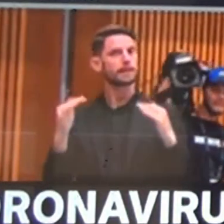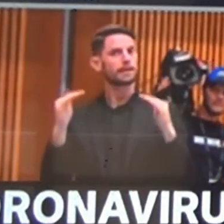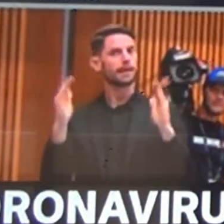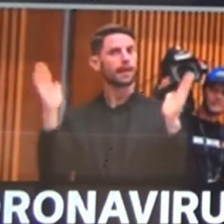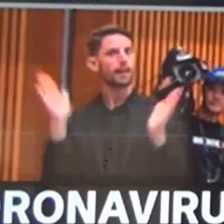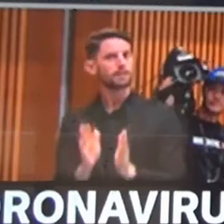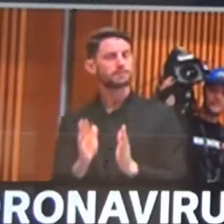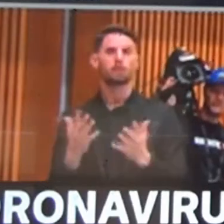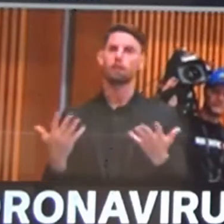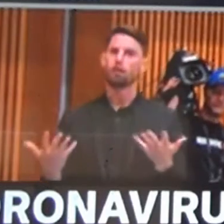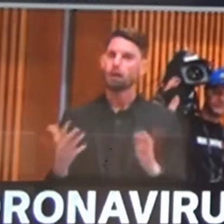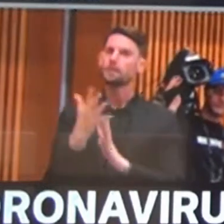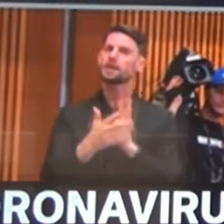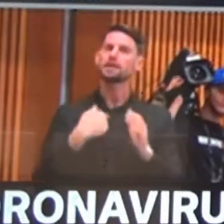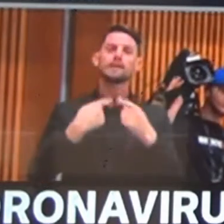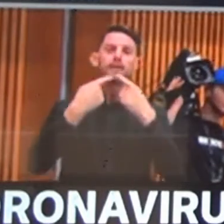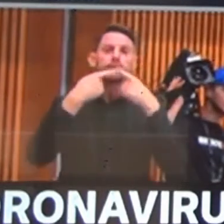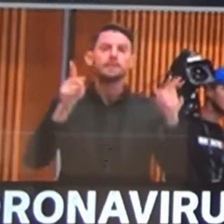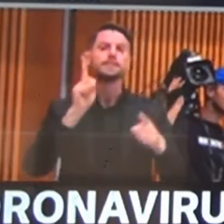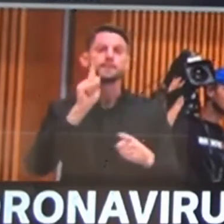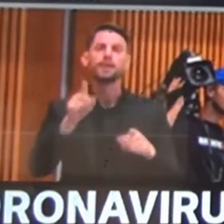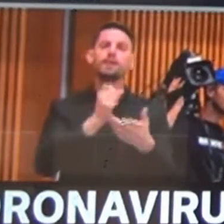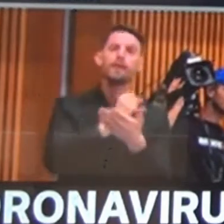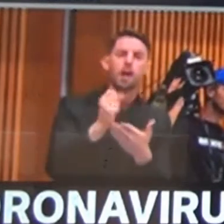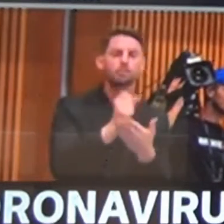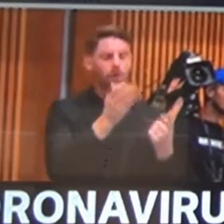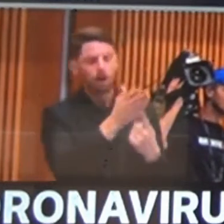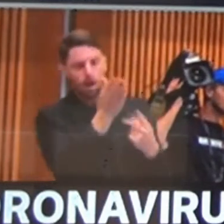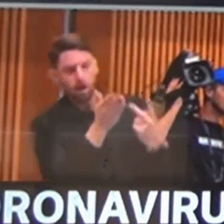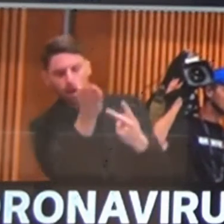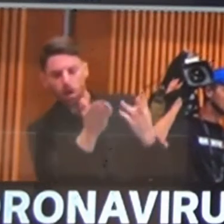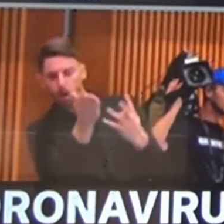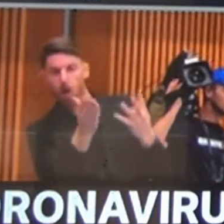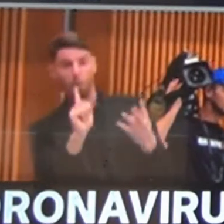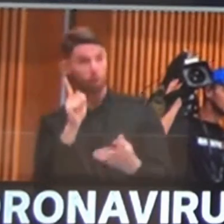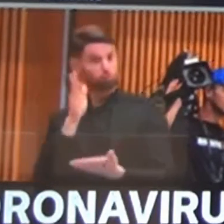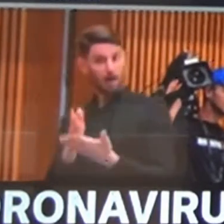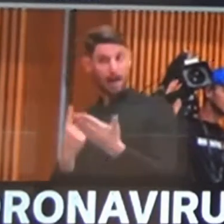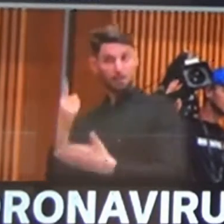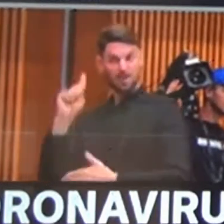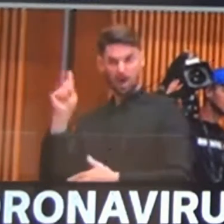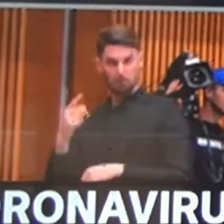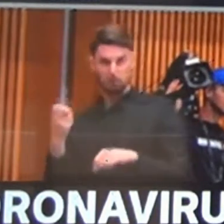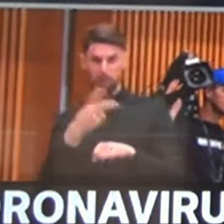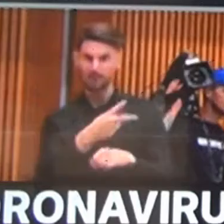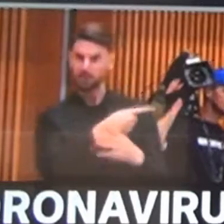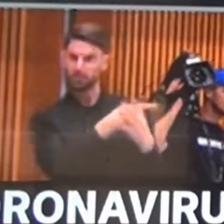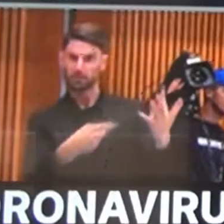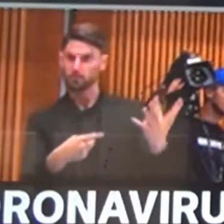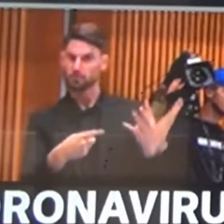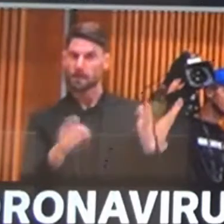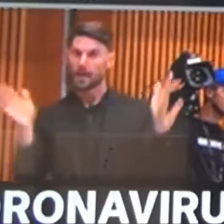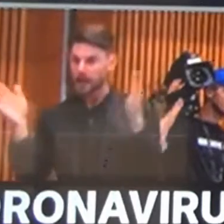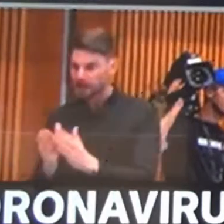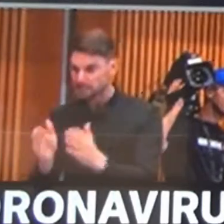model scenarios would have seen an enormous loss of life, and other than scenario